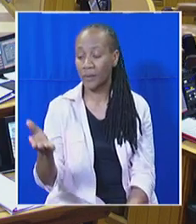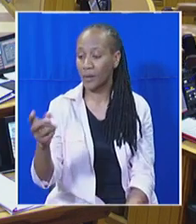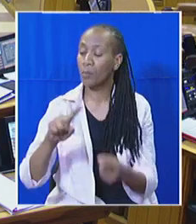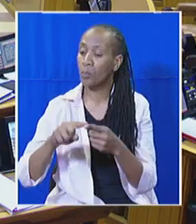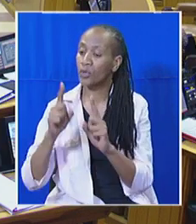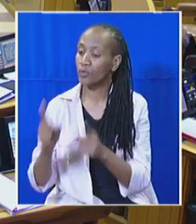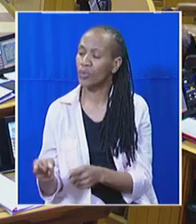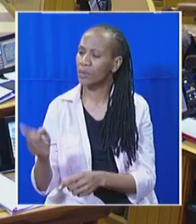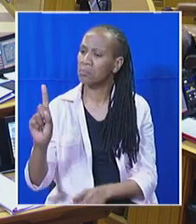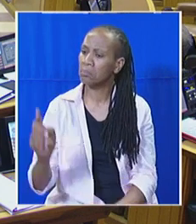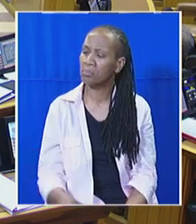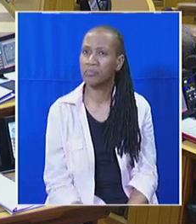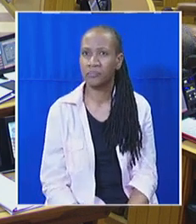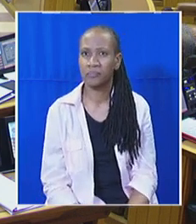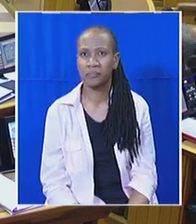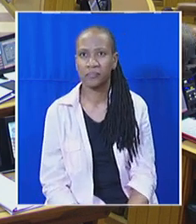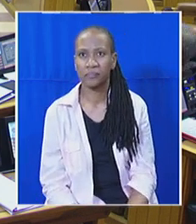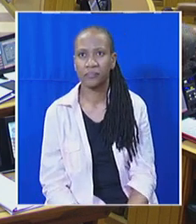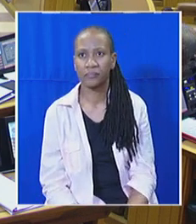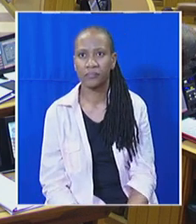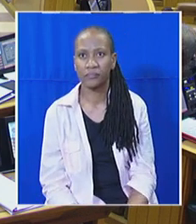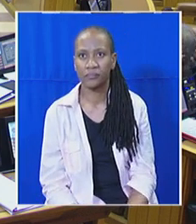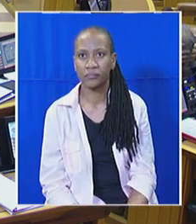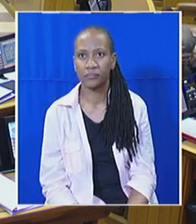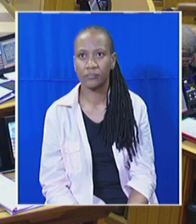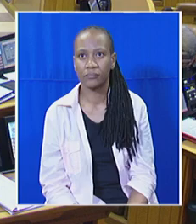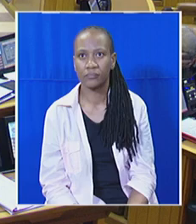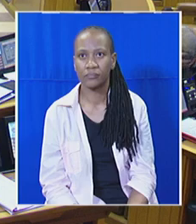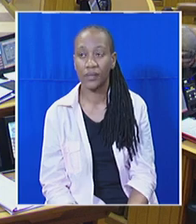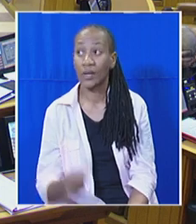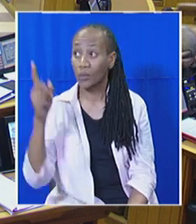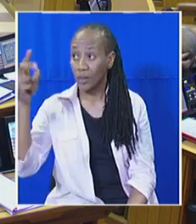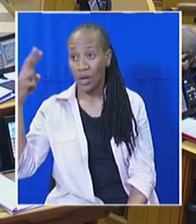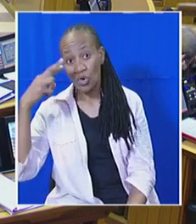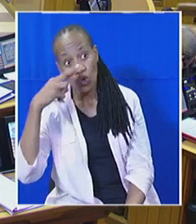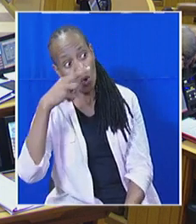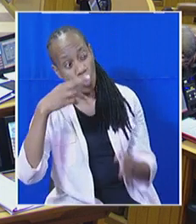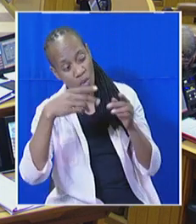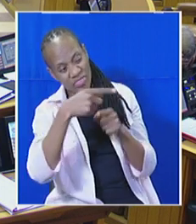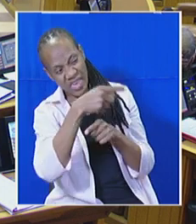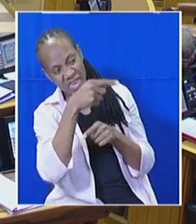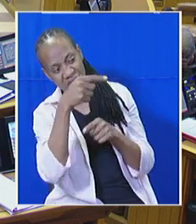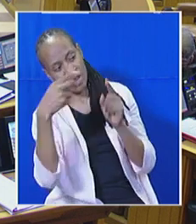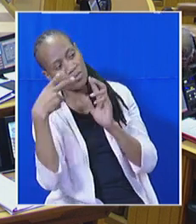of order? Chair, I would like you to send your eyes to the corner there. Which corner?